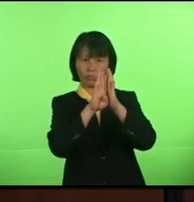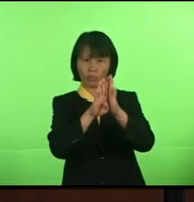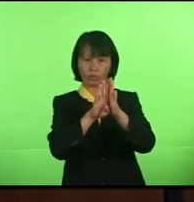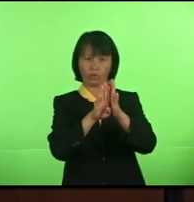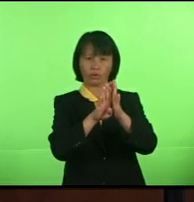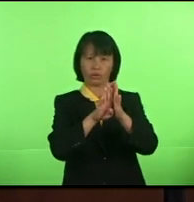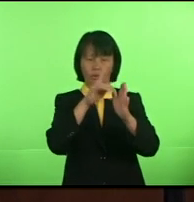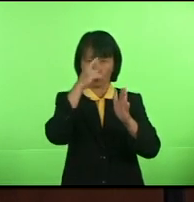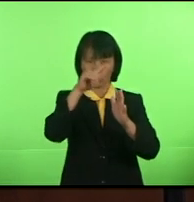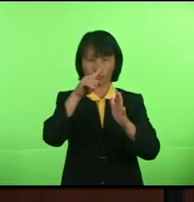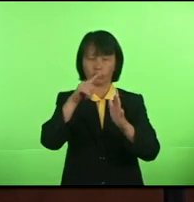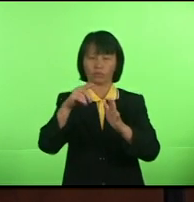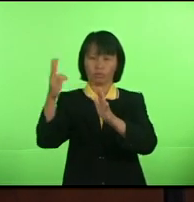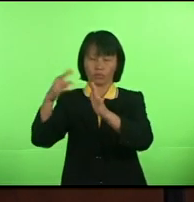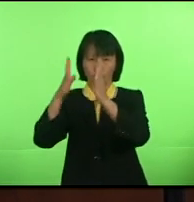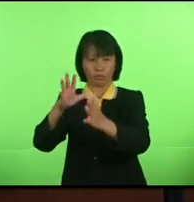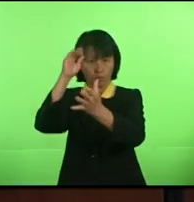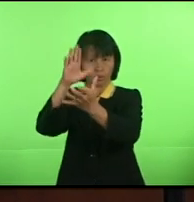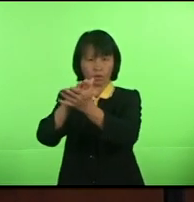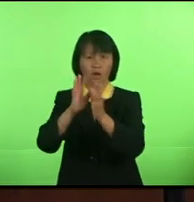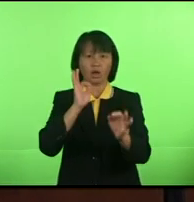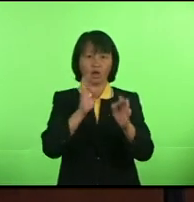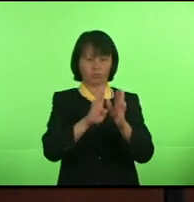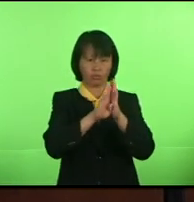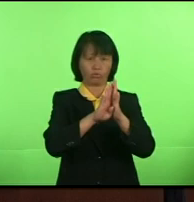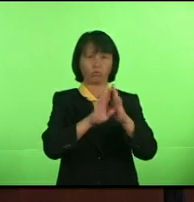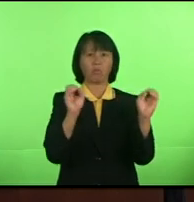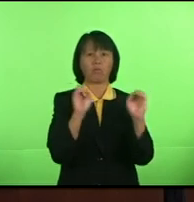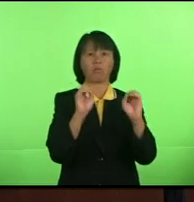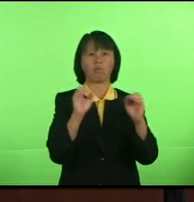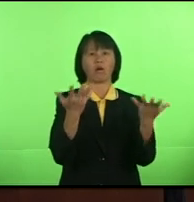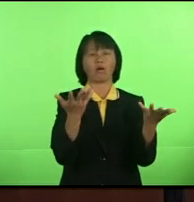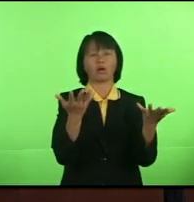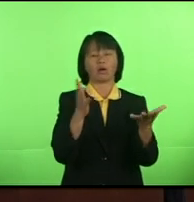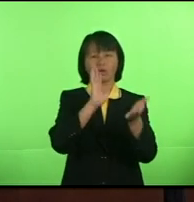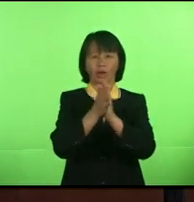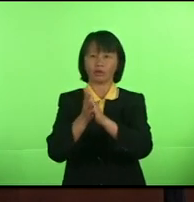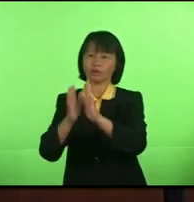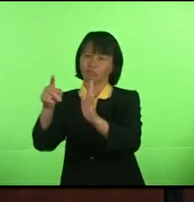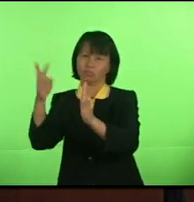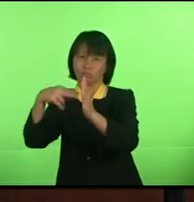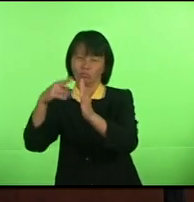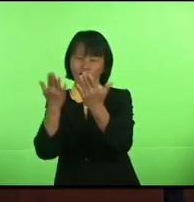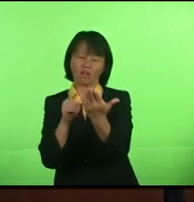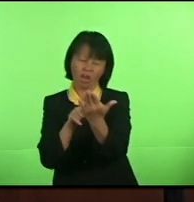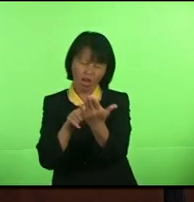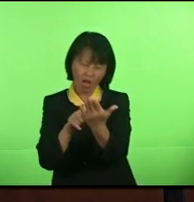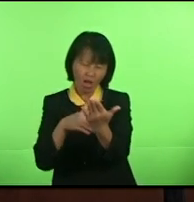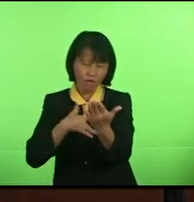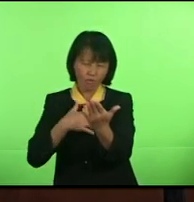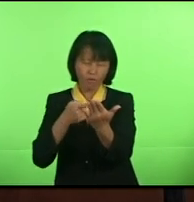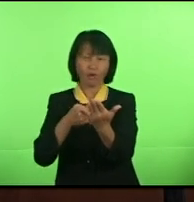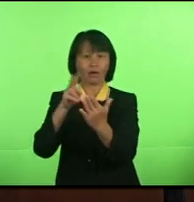to convince the readers. If you do not have solid evidence, then the readers might feel